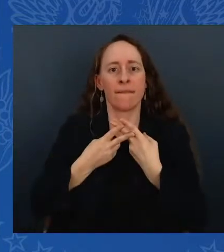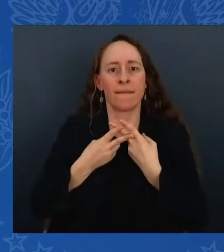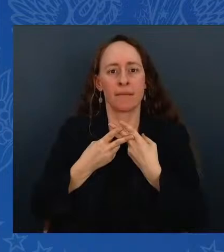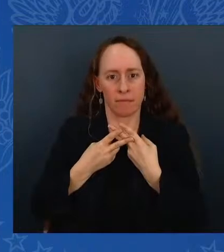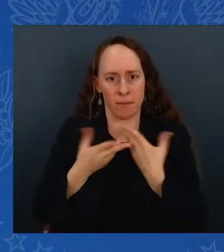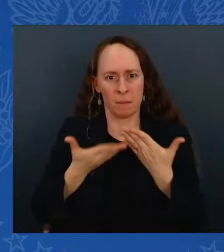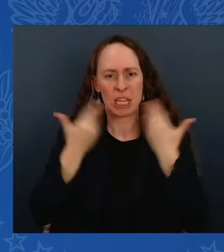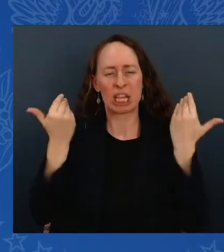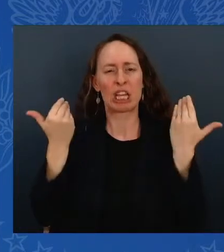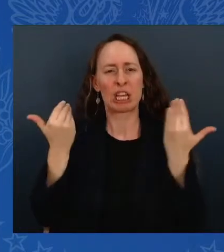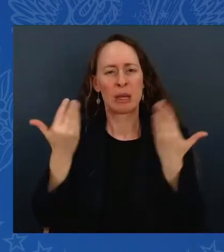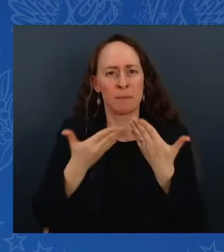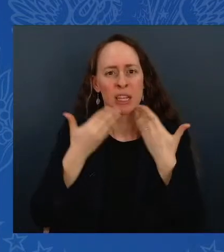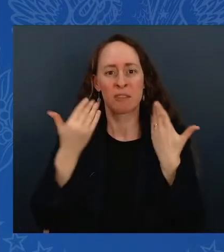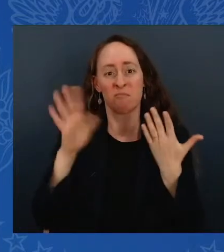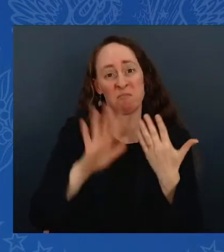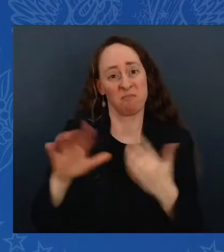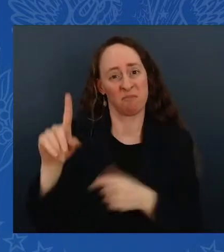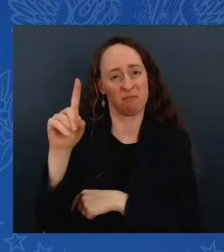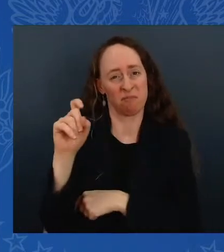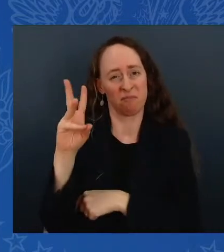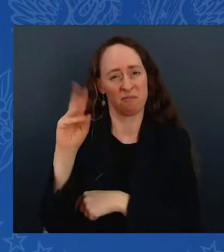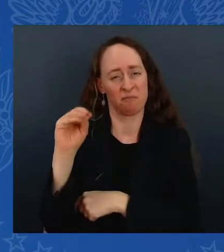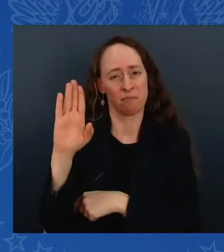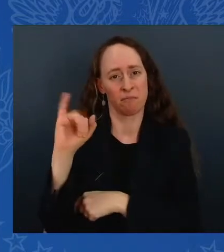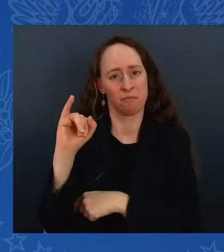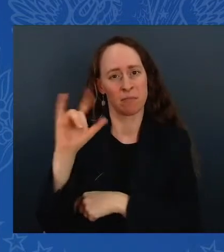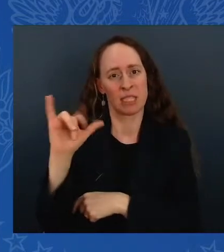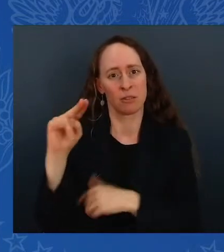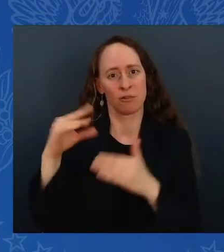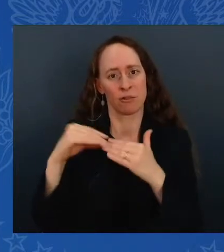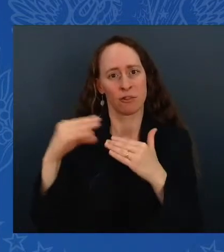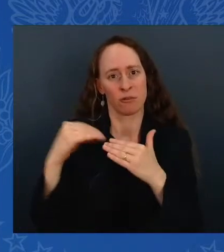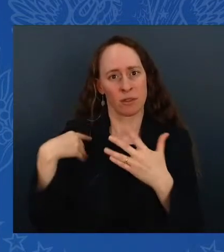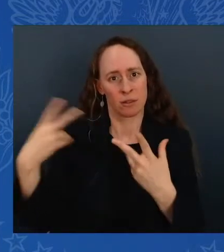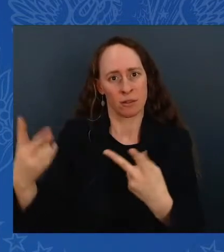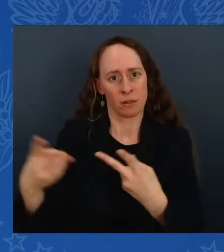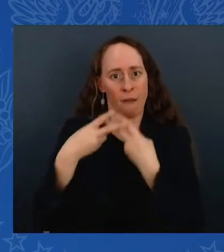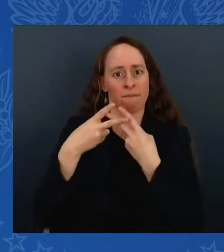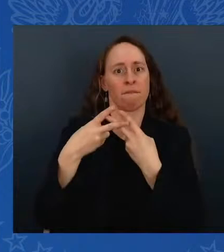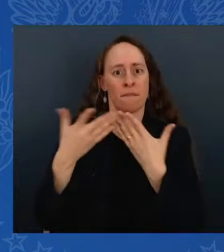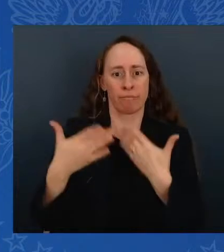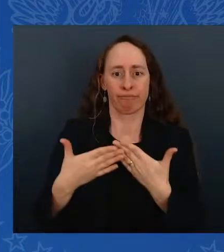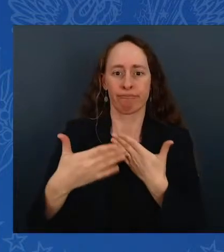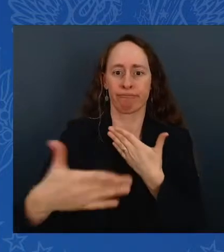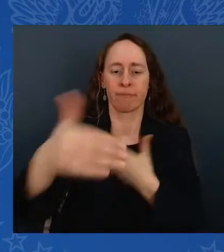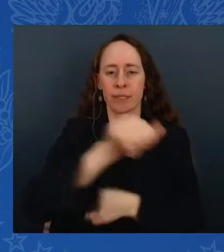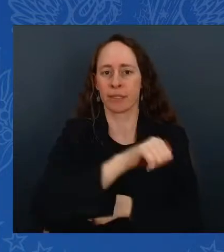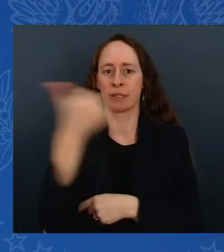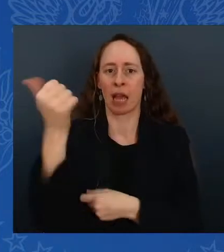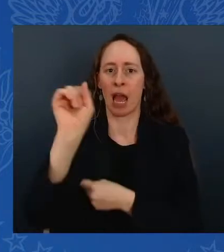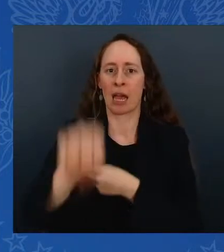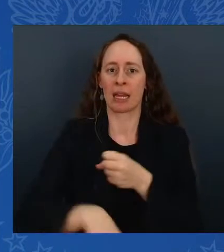$160 billion over the next decade, because Medicare won't have to spend that anymore.